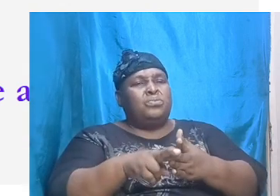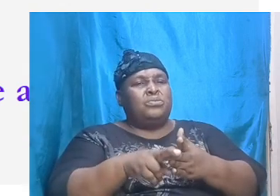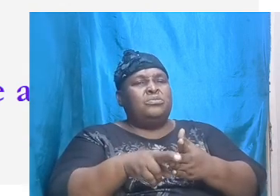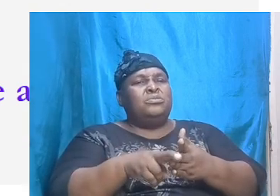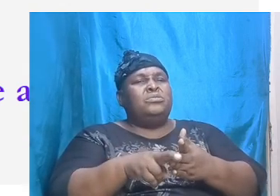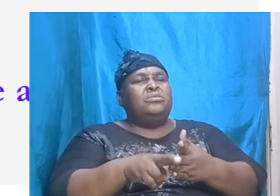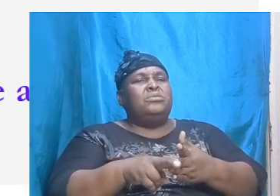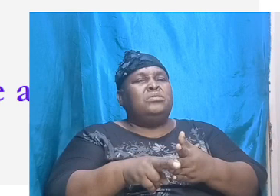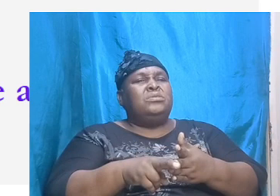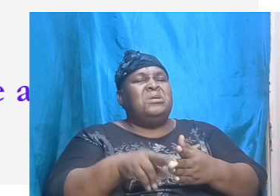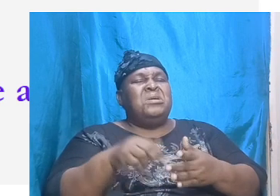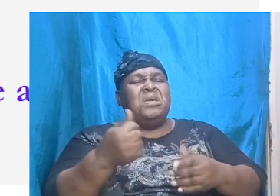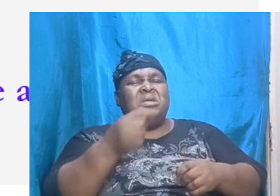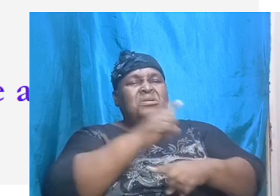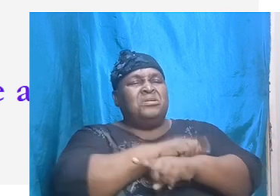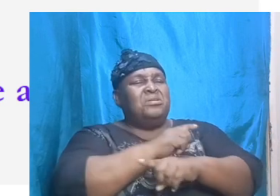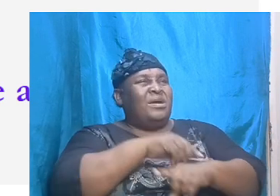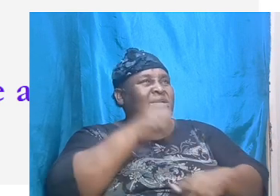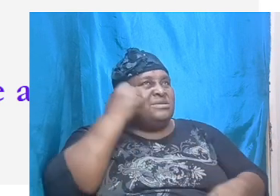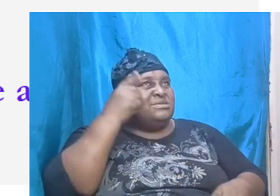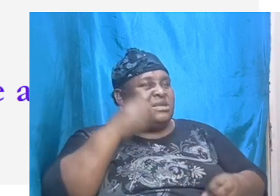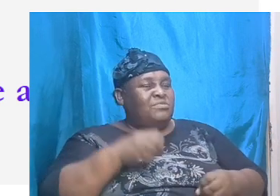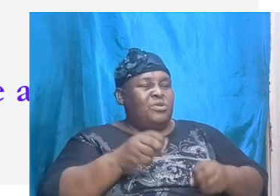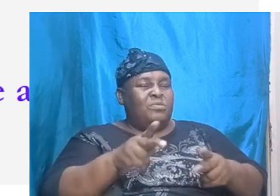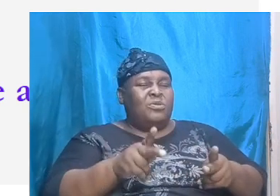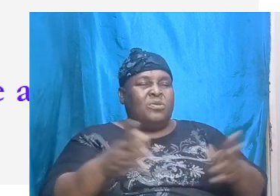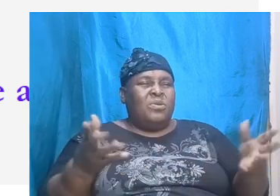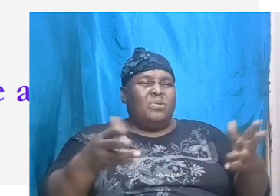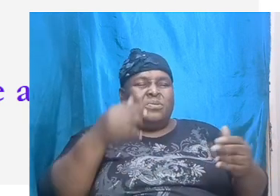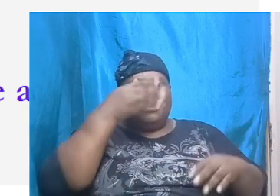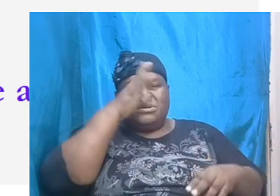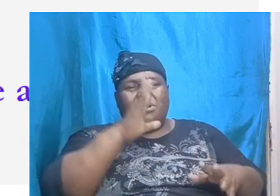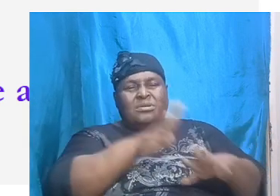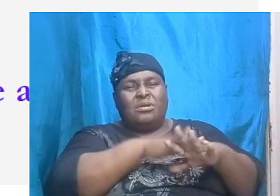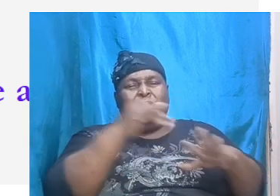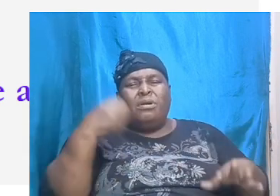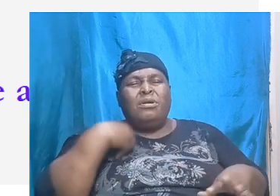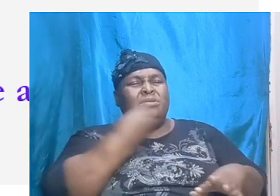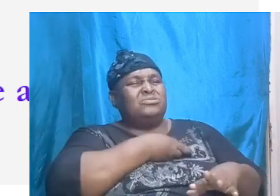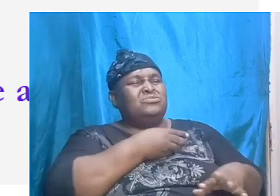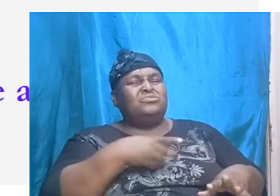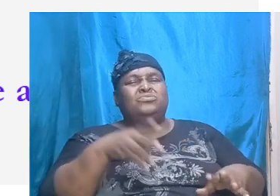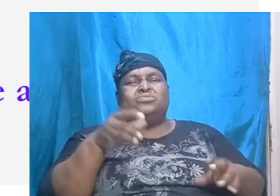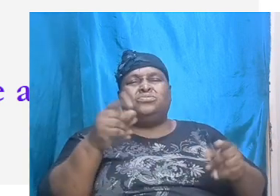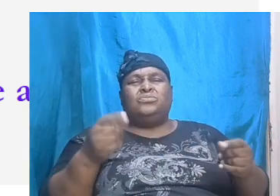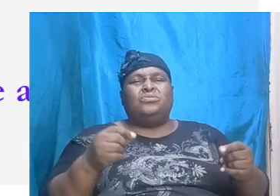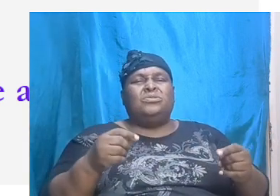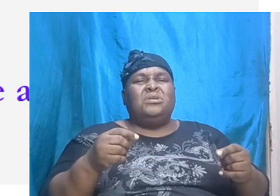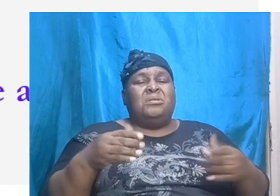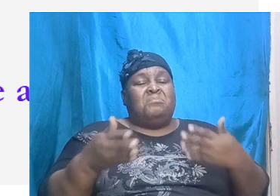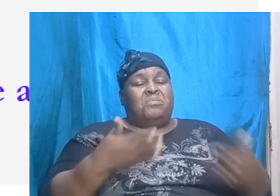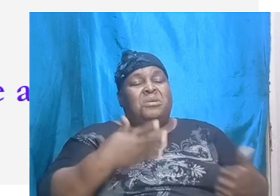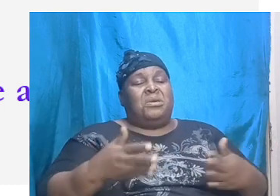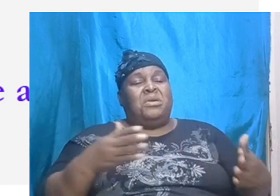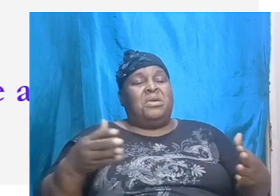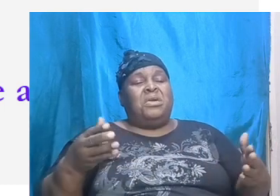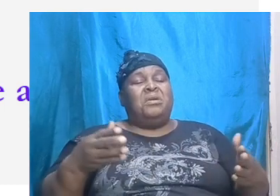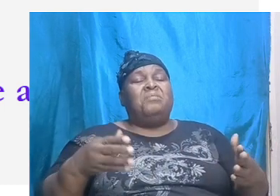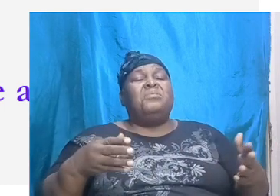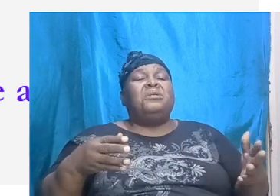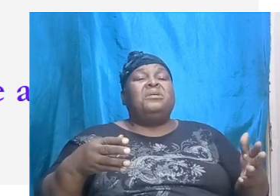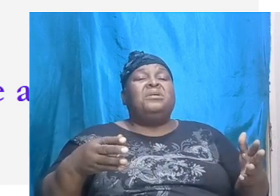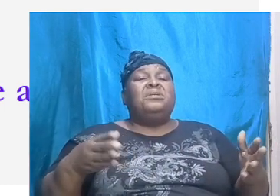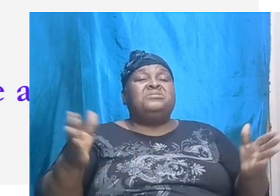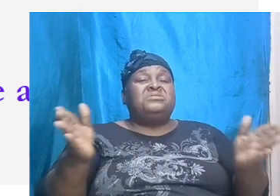purpose and what God has called us to do. Amen. We might be small, but if we are combined together, we can devour everything